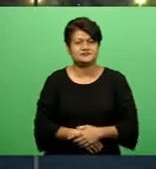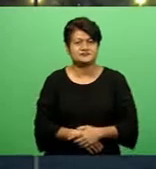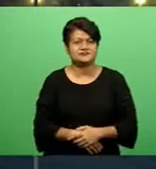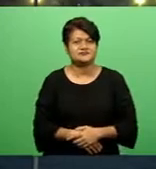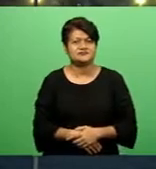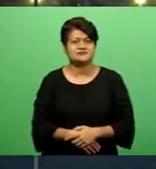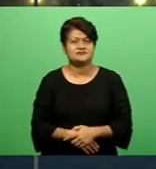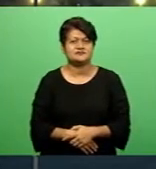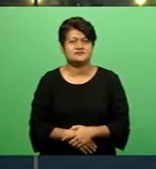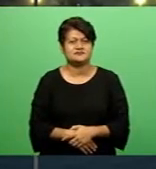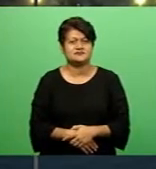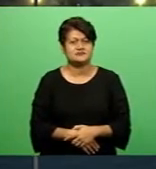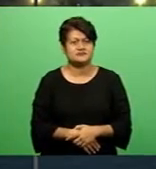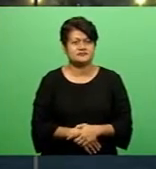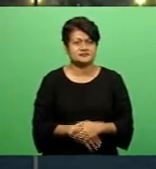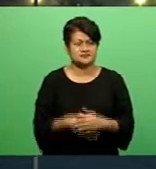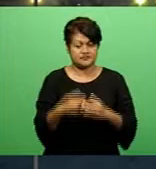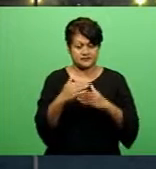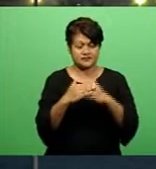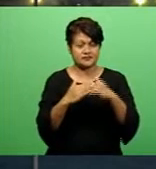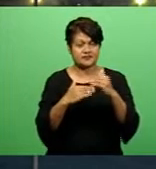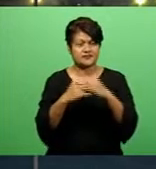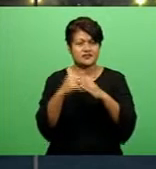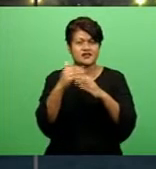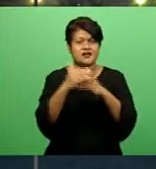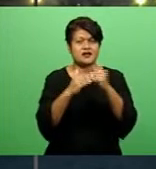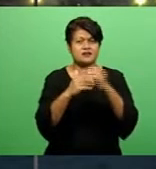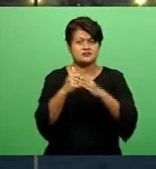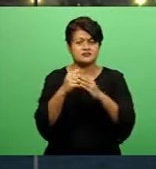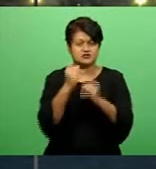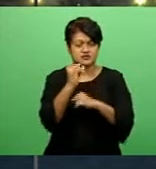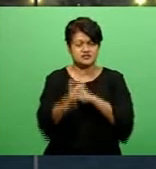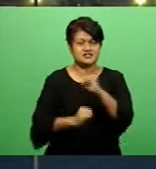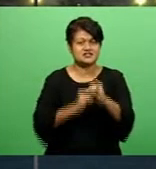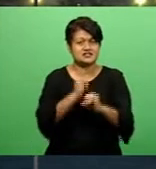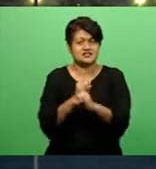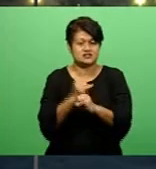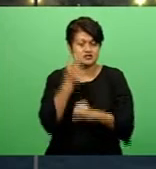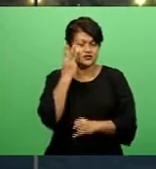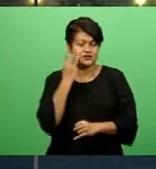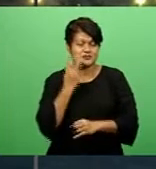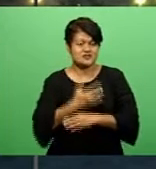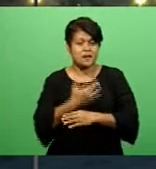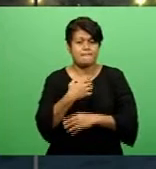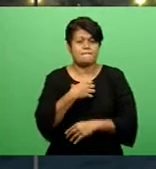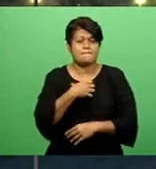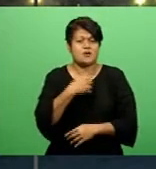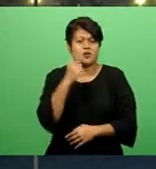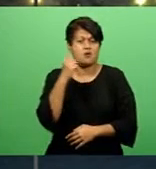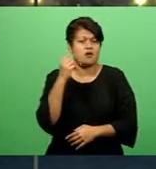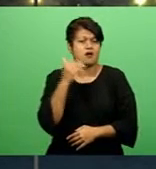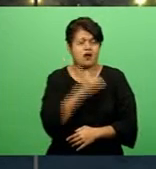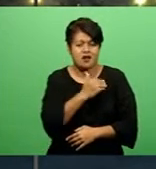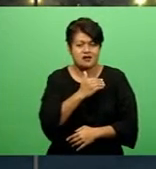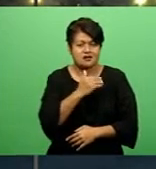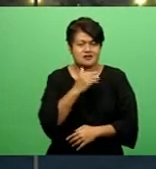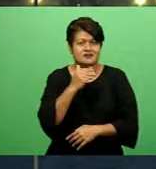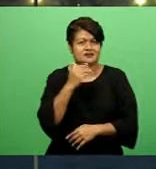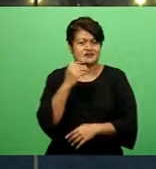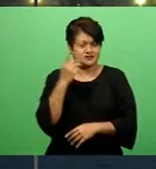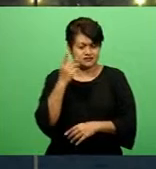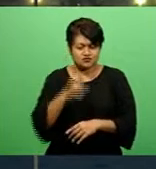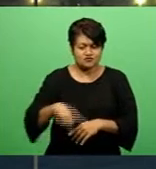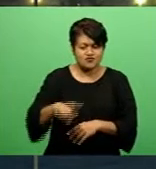News. In the build-up to International Women's Day, more than 100 women in Suva and Lautoka took part